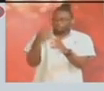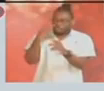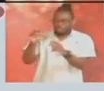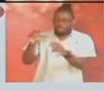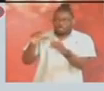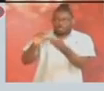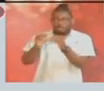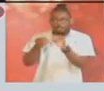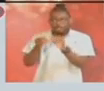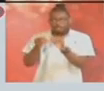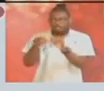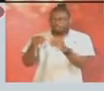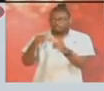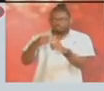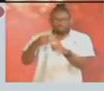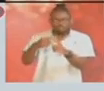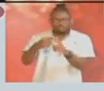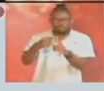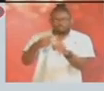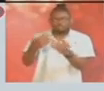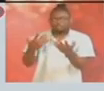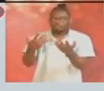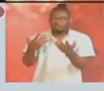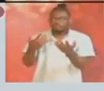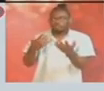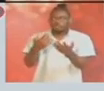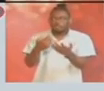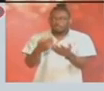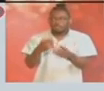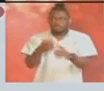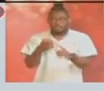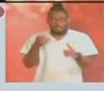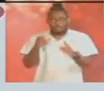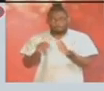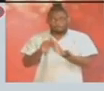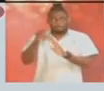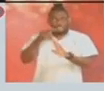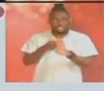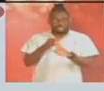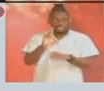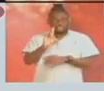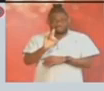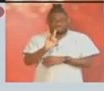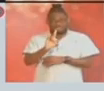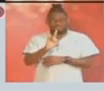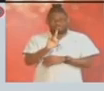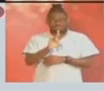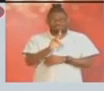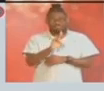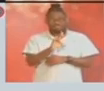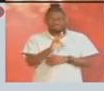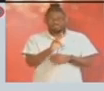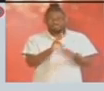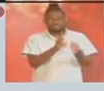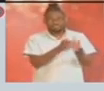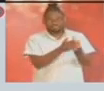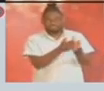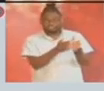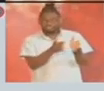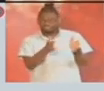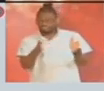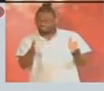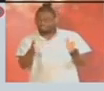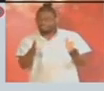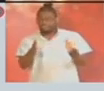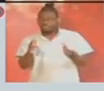the week March the 7th, the rolling day 7 average was around 3 to 7